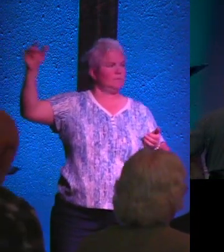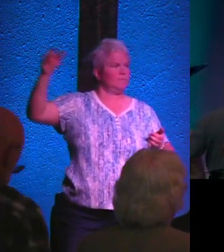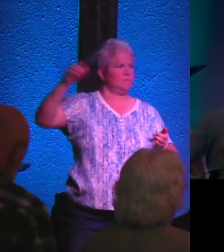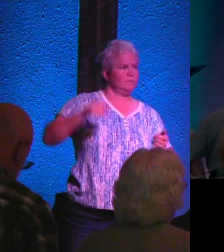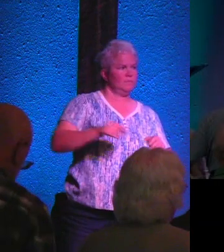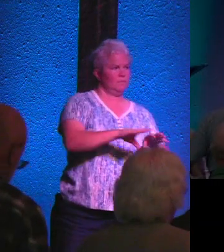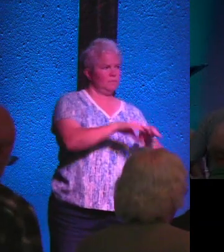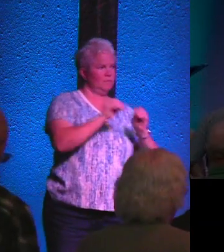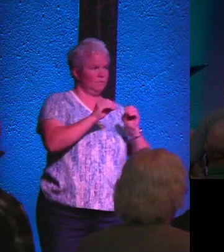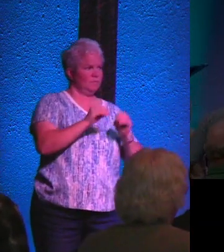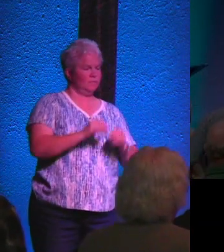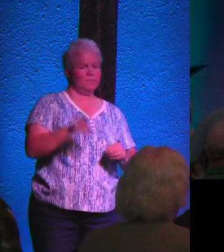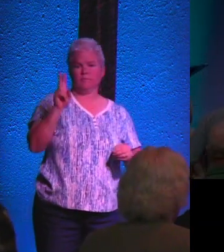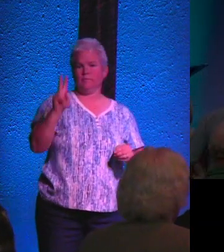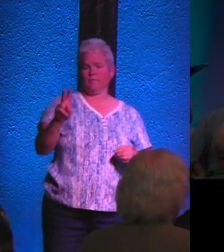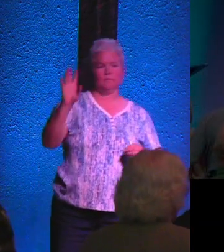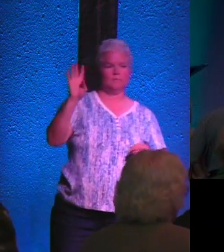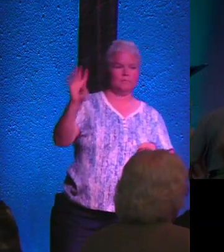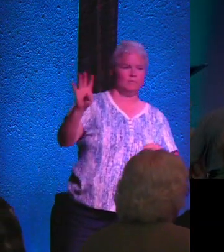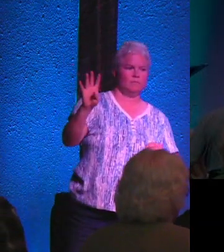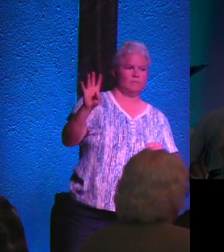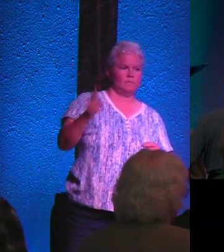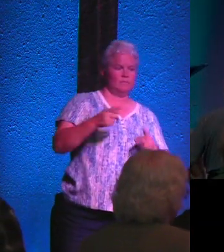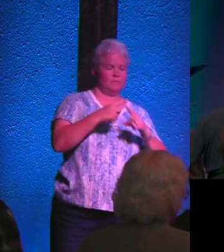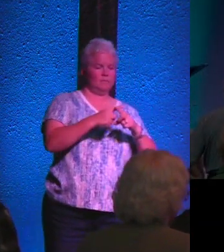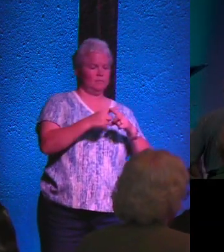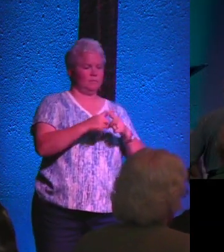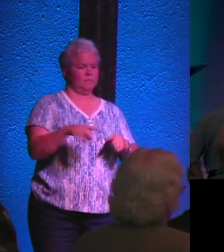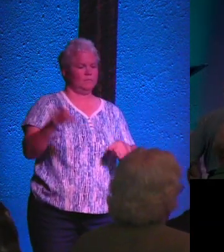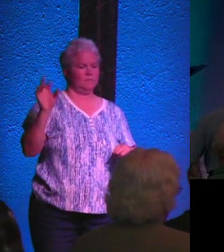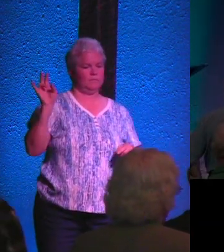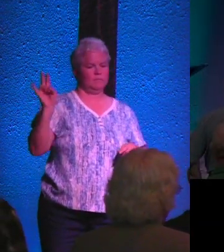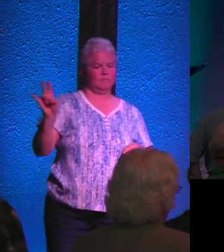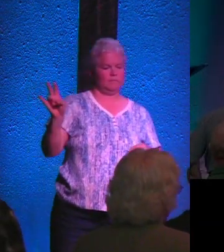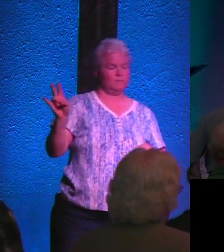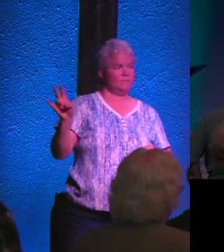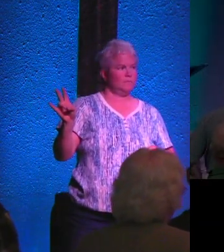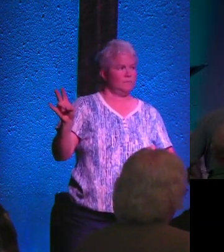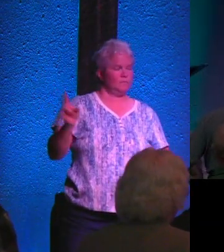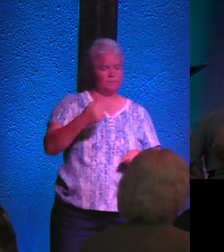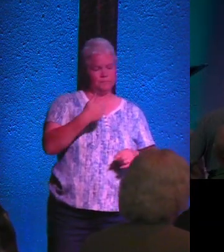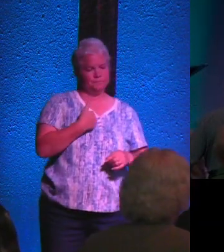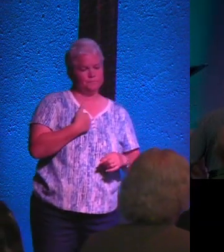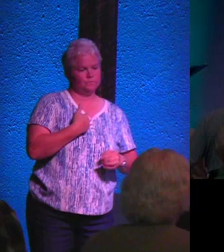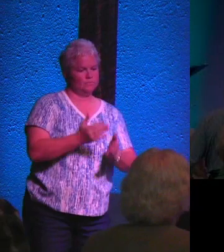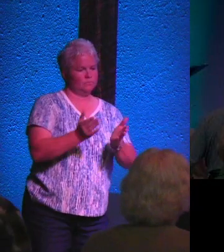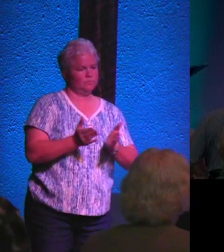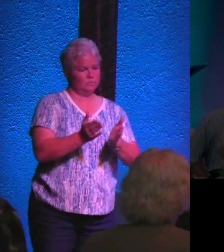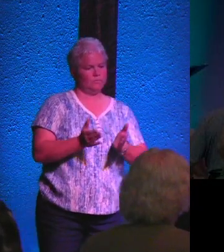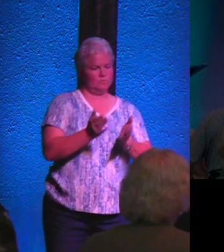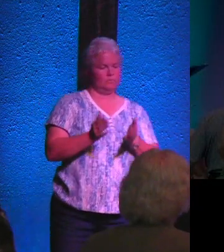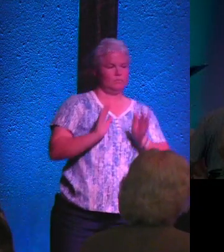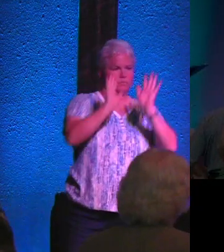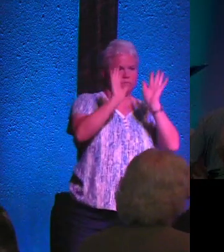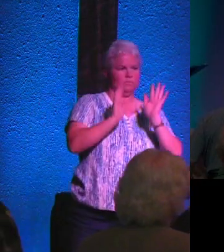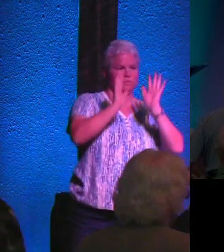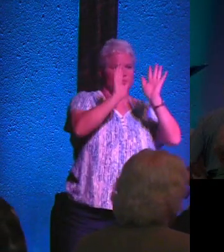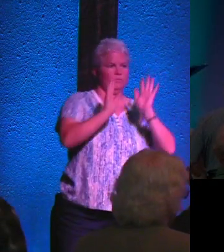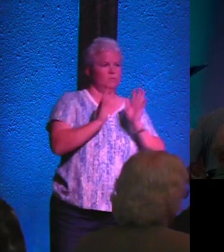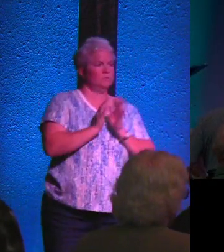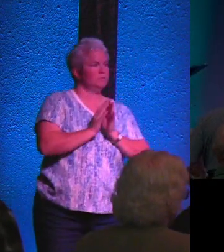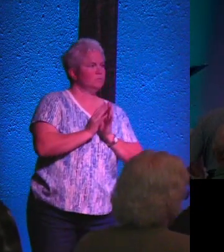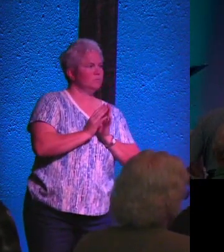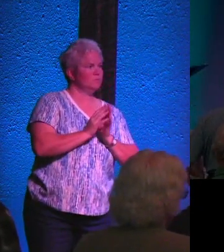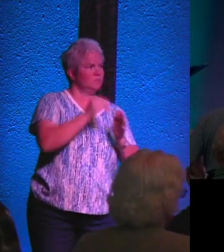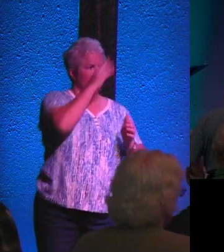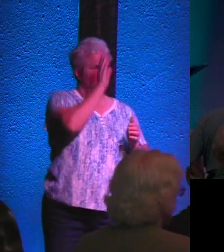going to worship God 24/7. We're not even going to have a concept of time. But for us right here, as wonderful as this